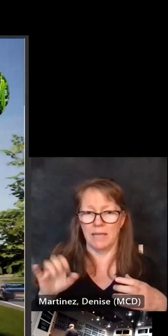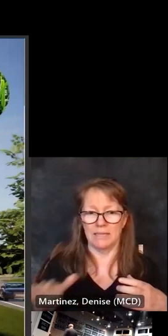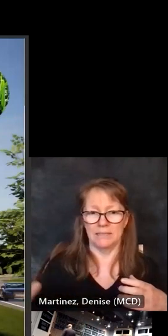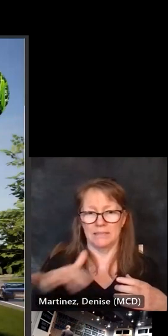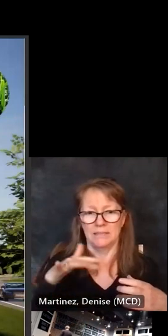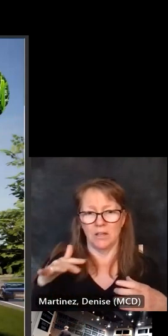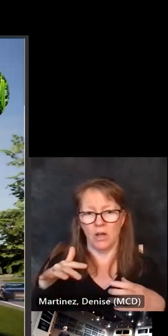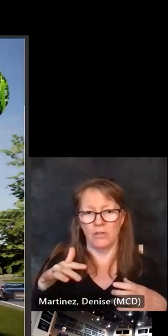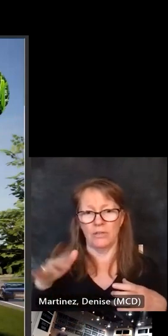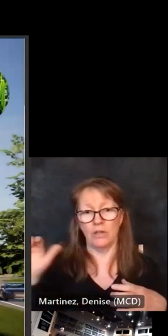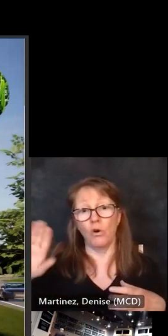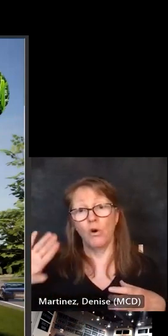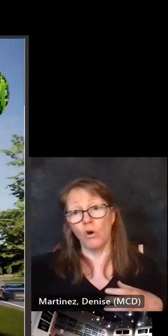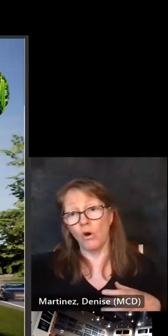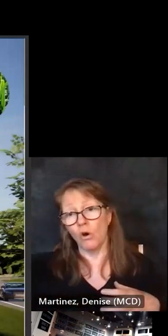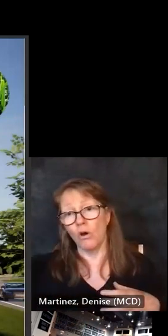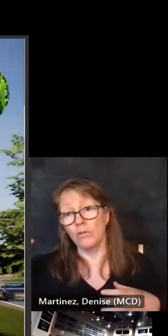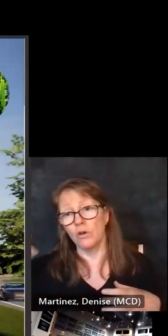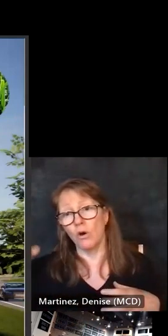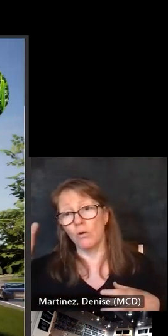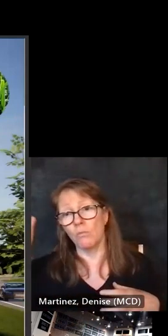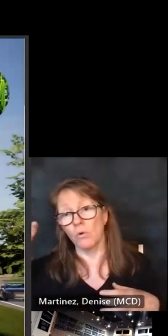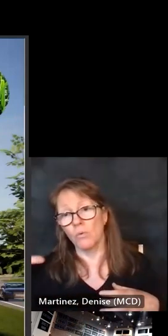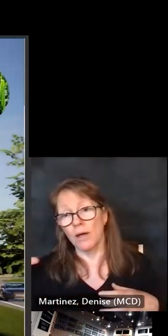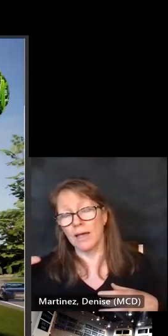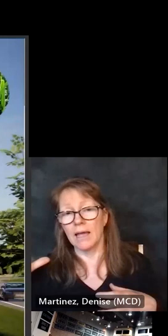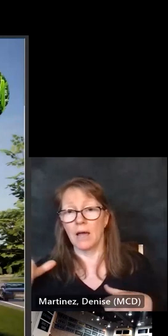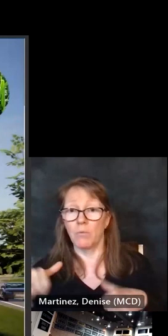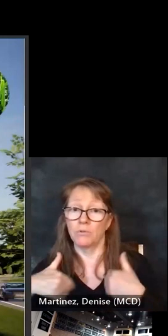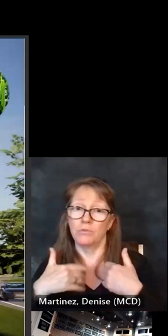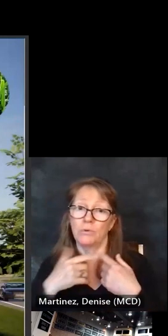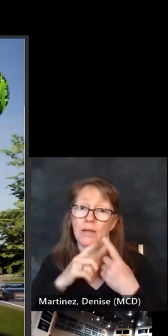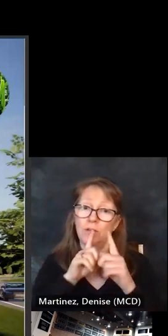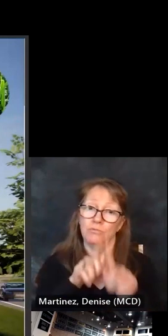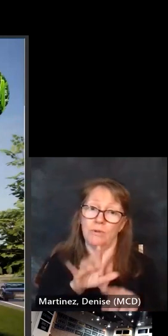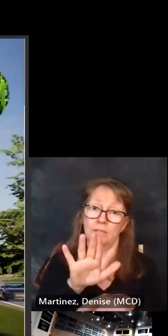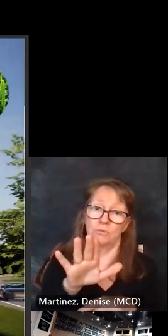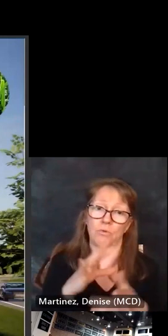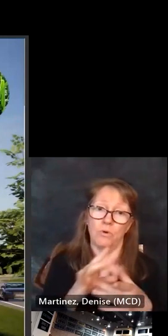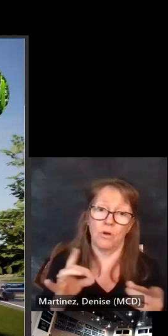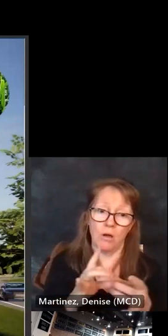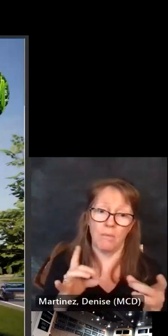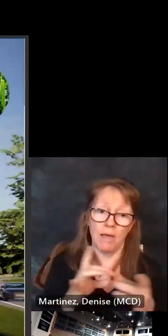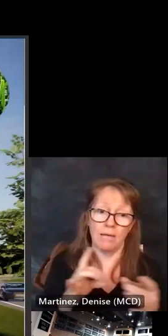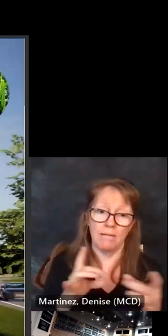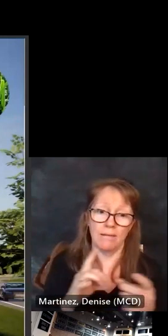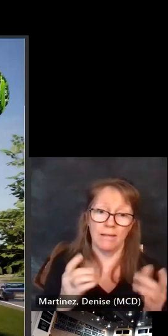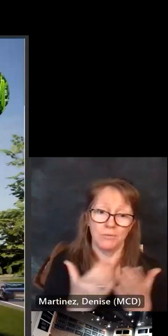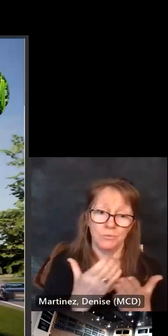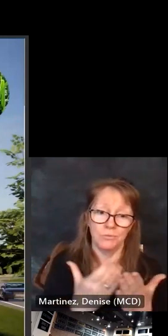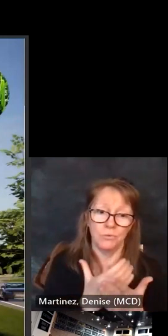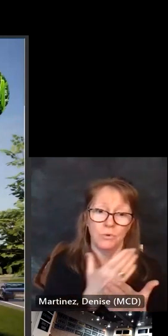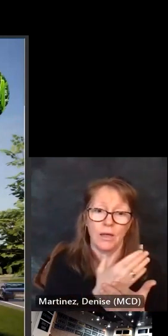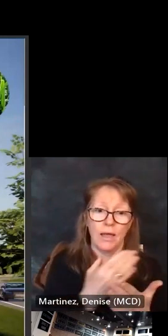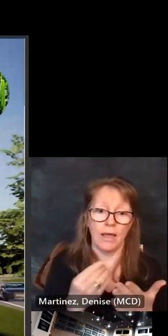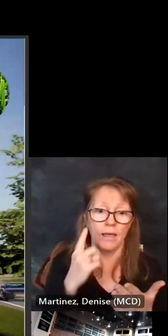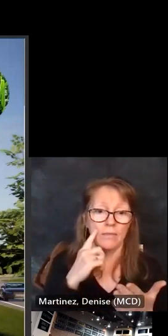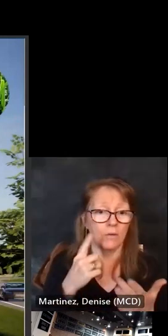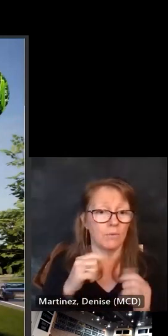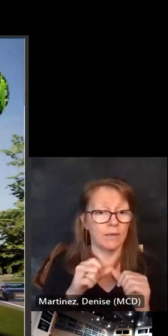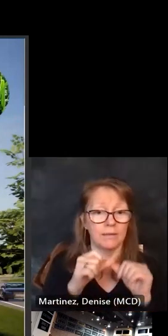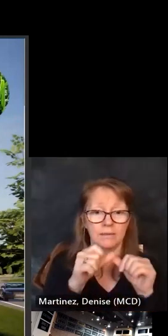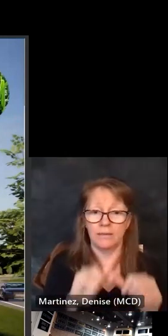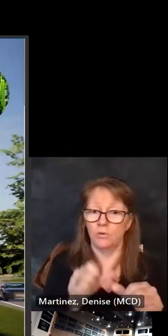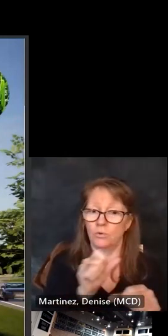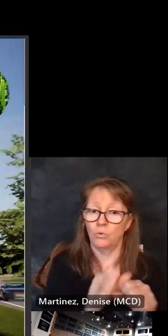site. I know that was a new comment that I'd just like to address. And I think we can continue working to look